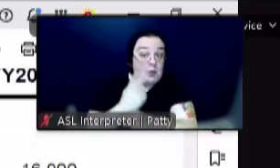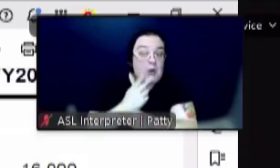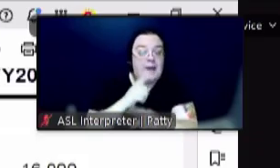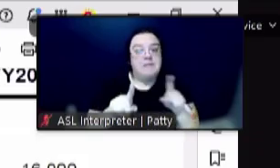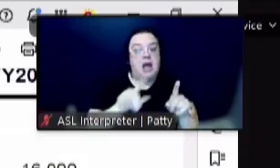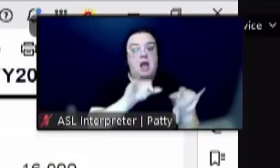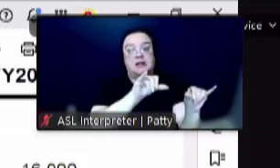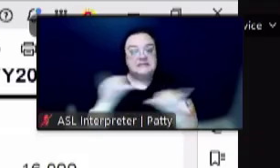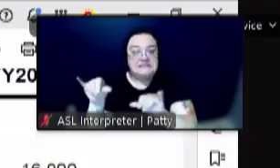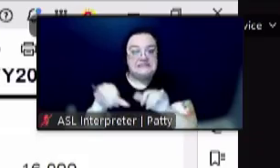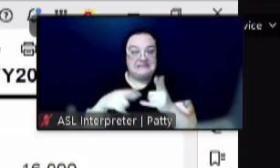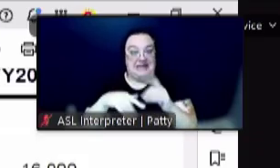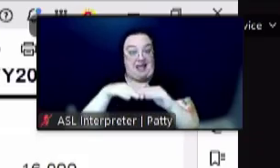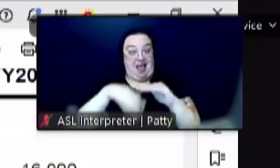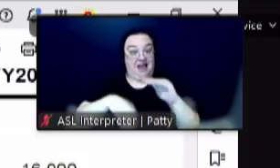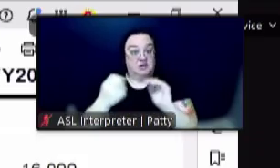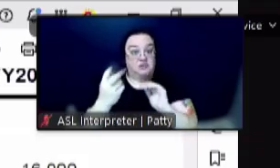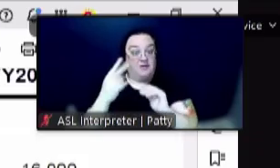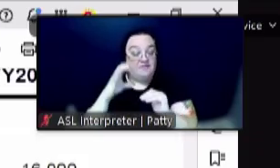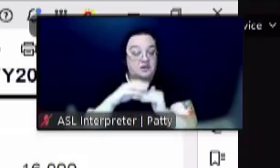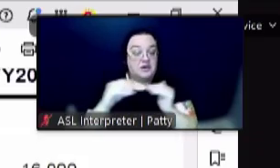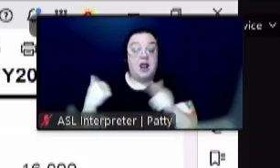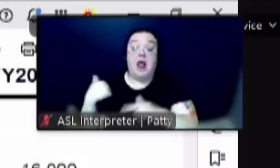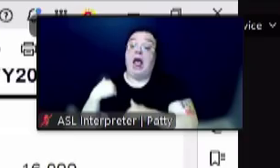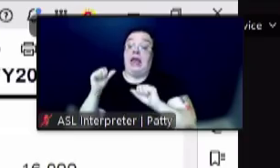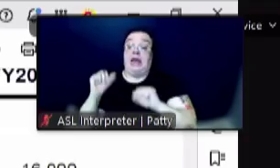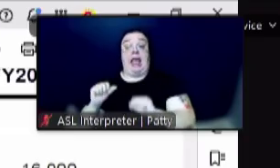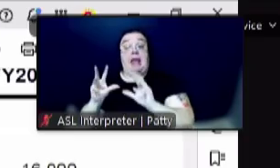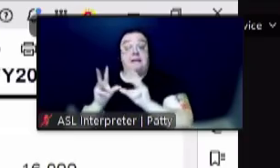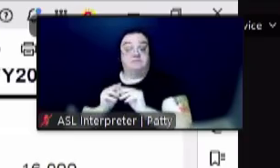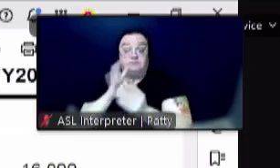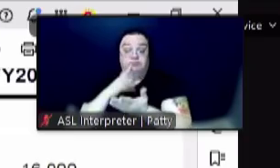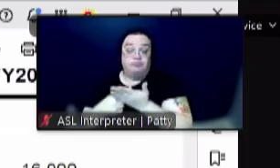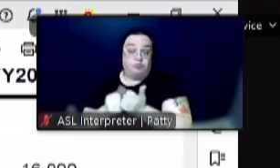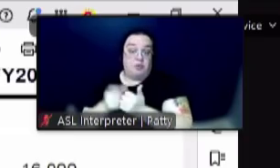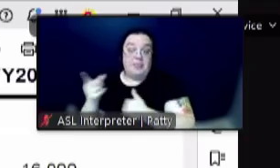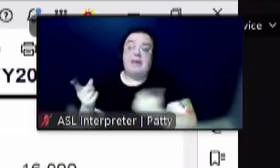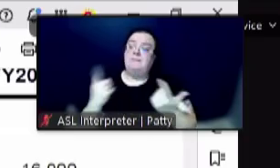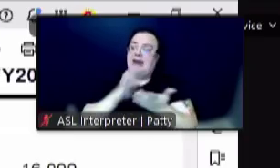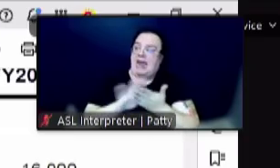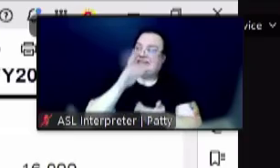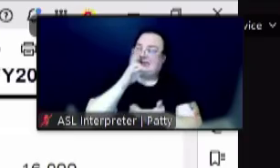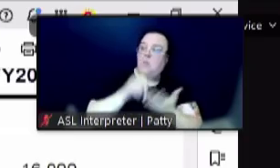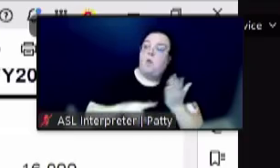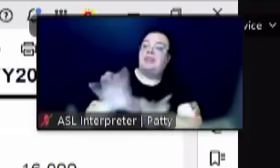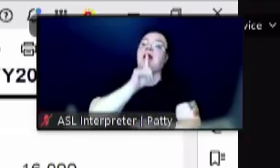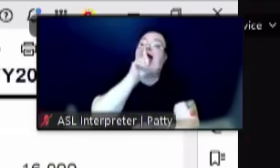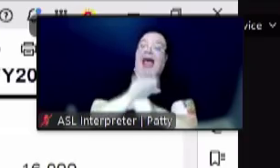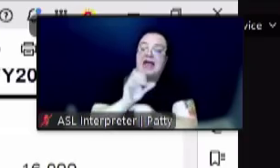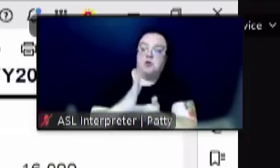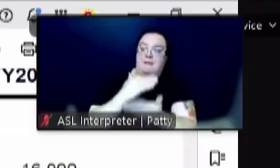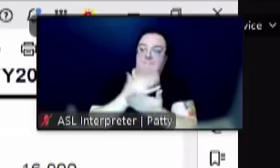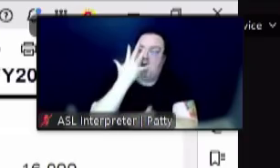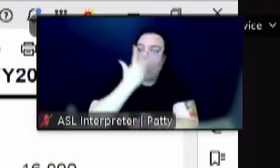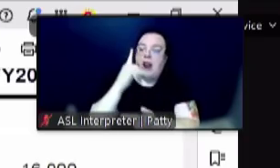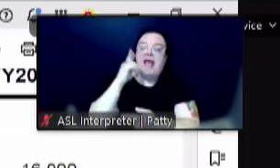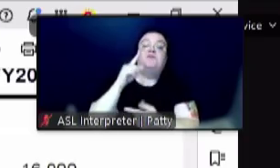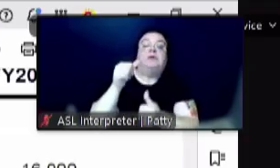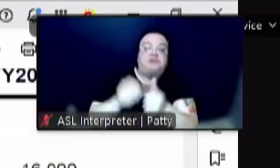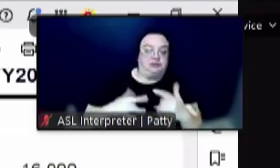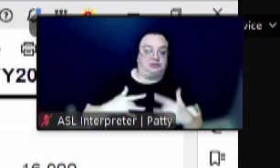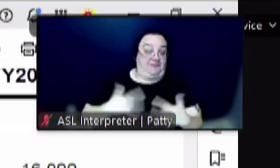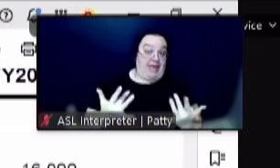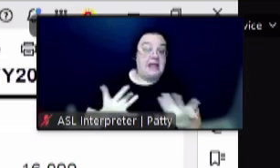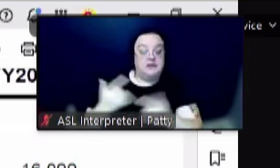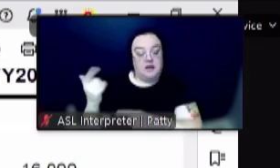under $1,200. I can have a discussion with them. It'd be nice to see what their budgets actually look like for each event. Sure. I'll follow